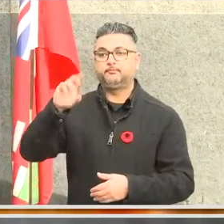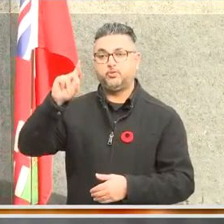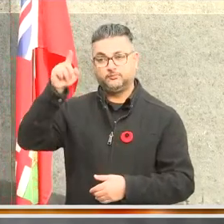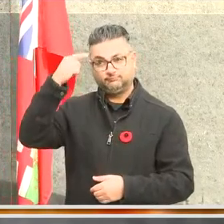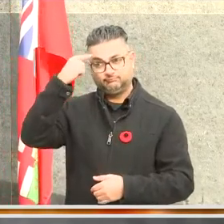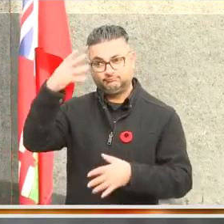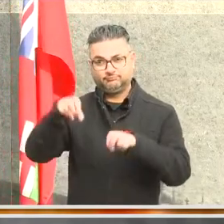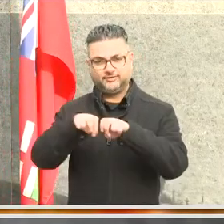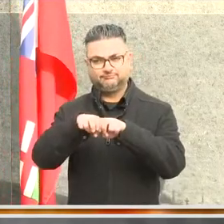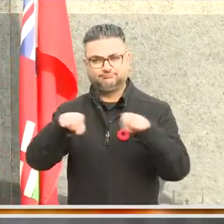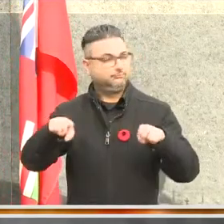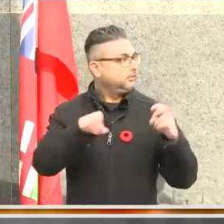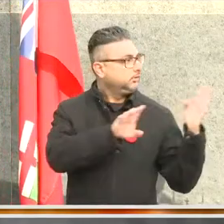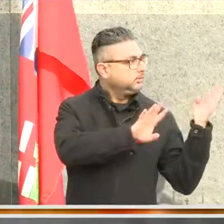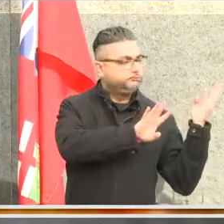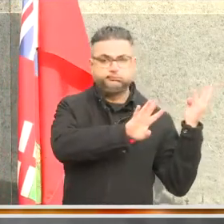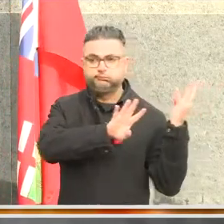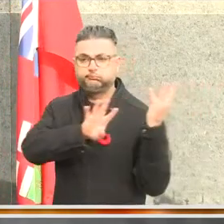of O Canada.